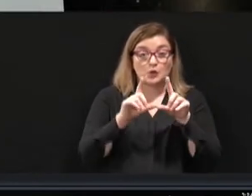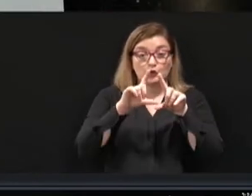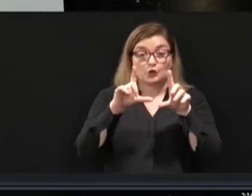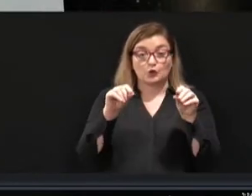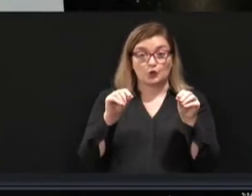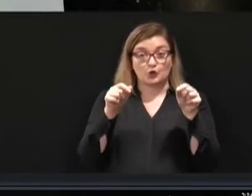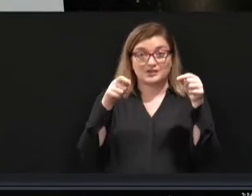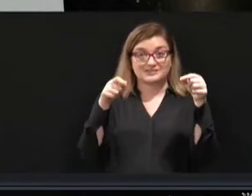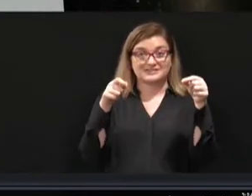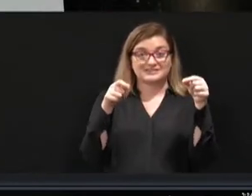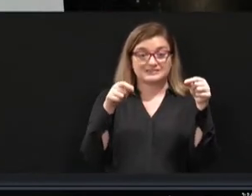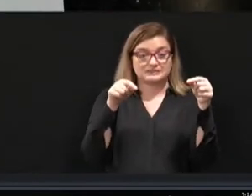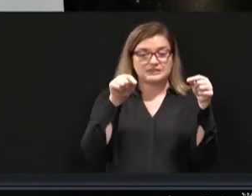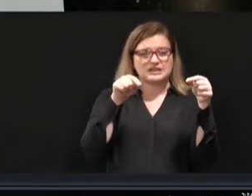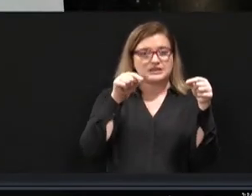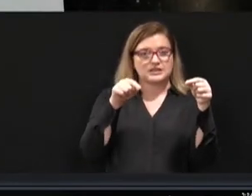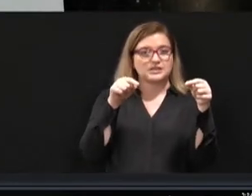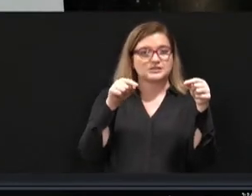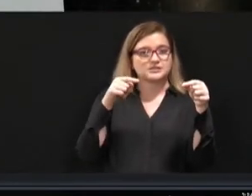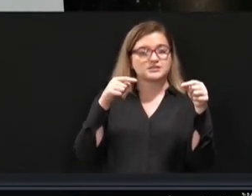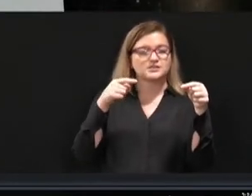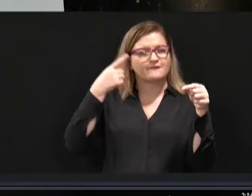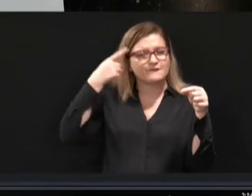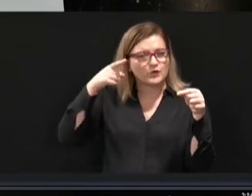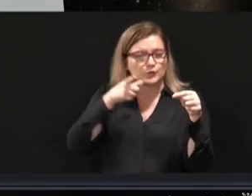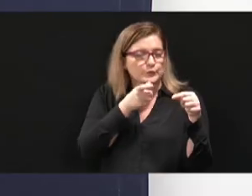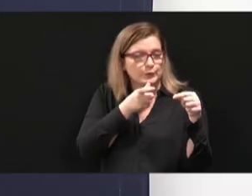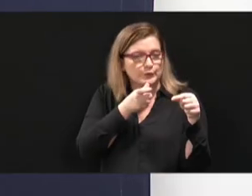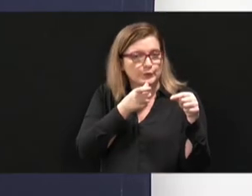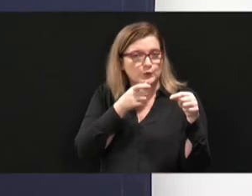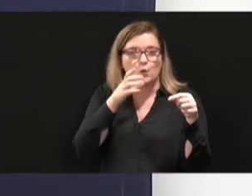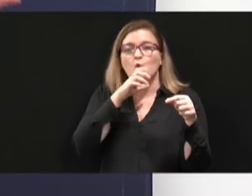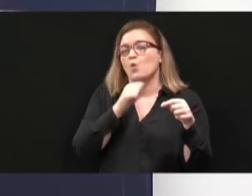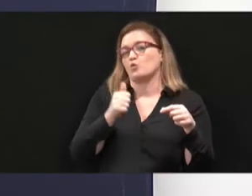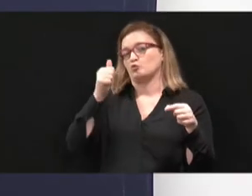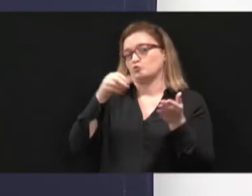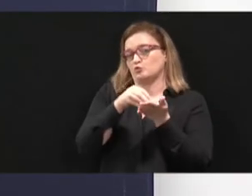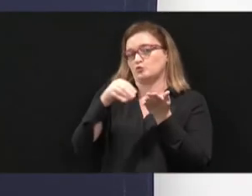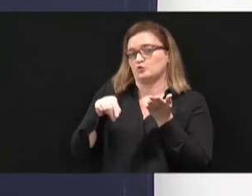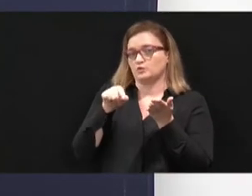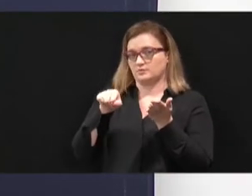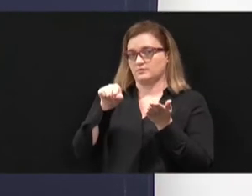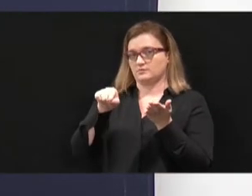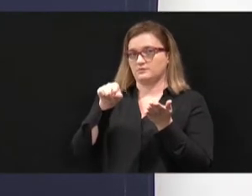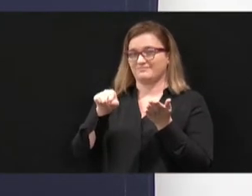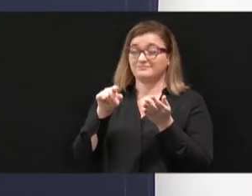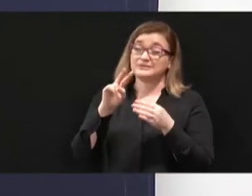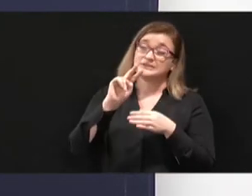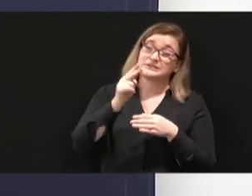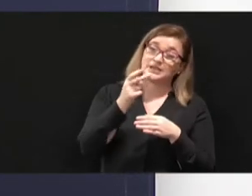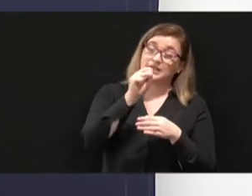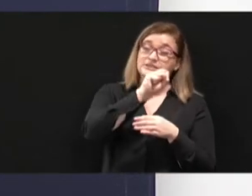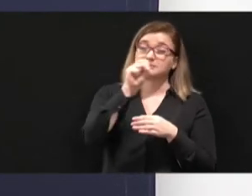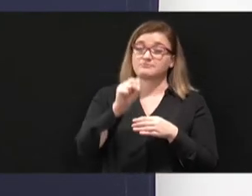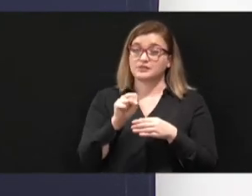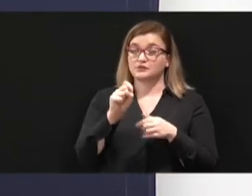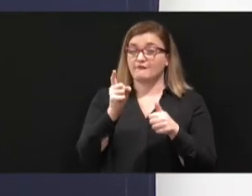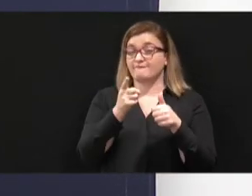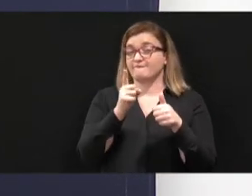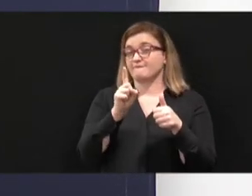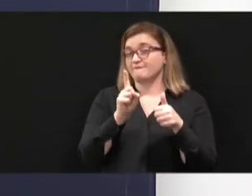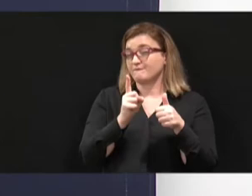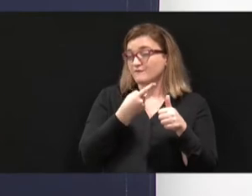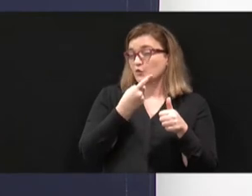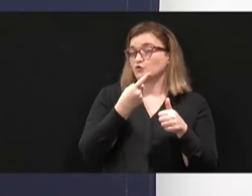for little older students. Like I start with these cards second semester of first grade,